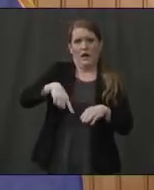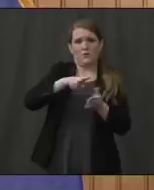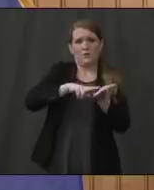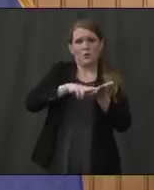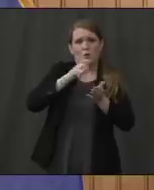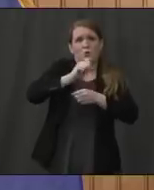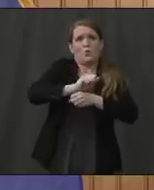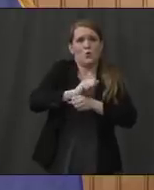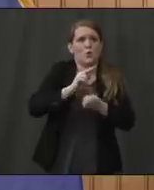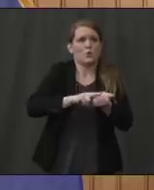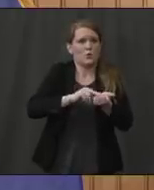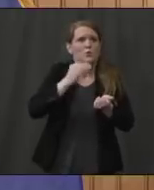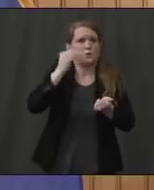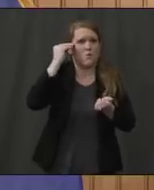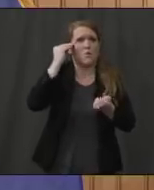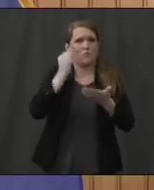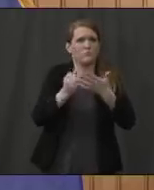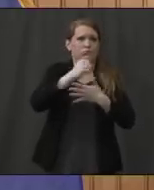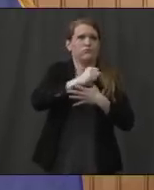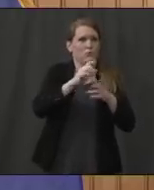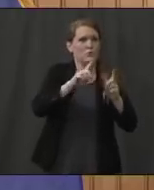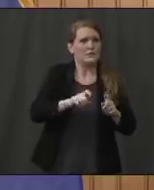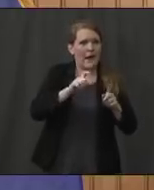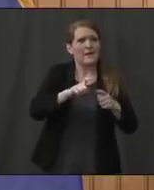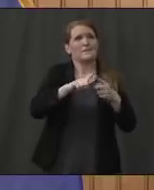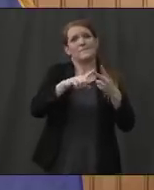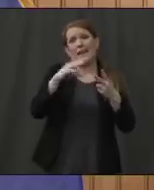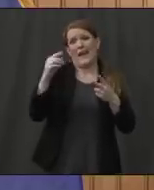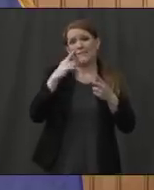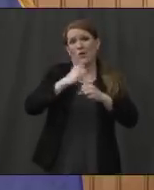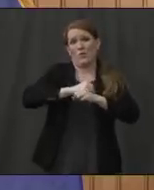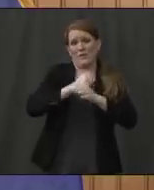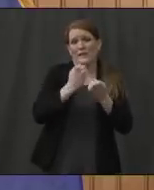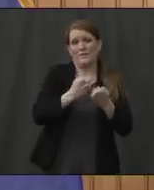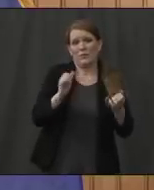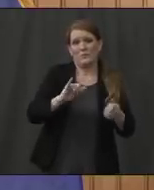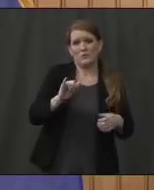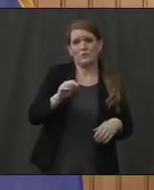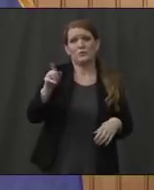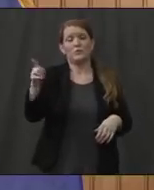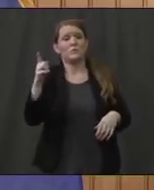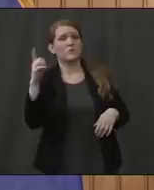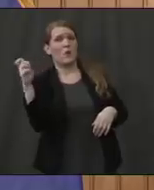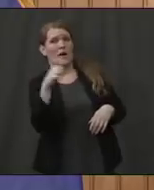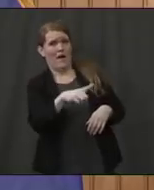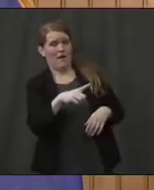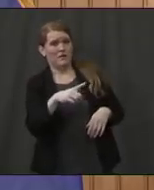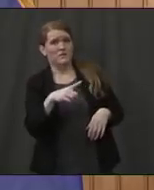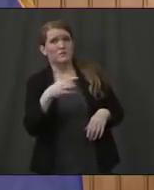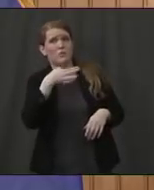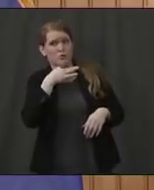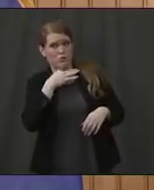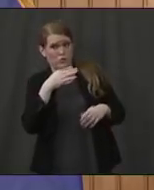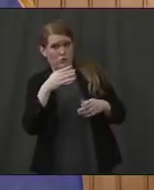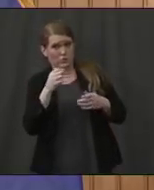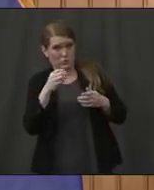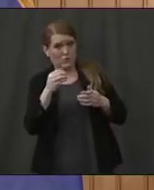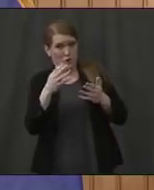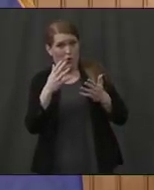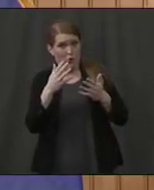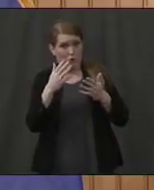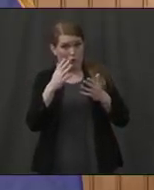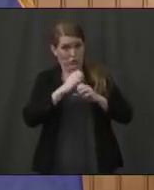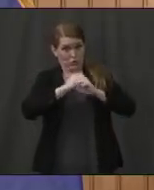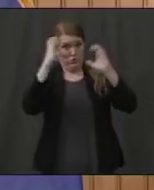that the idea, though, to move them to quarantine the positive patients still within the nursing home? In a